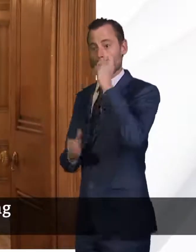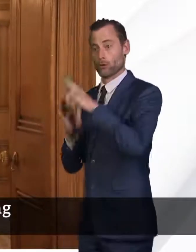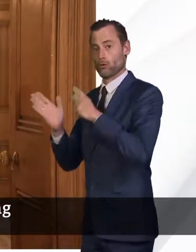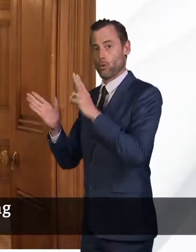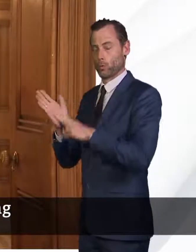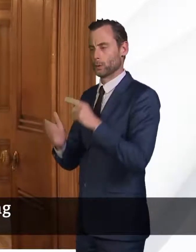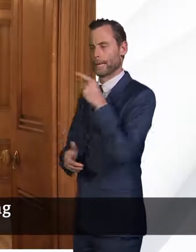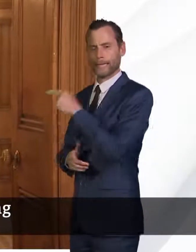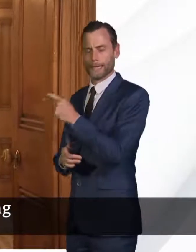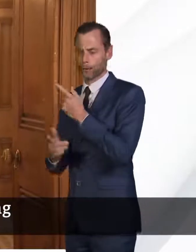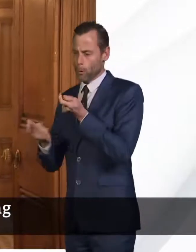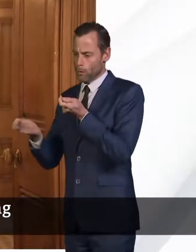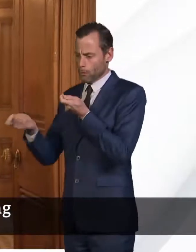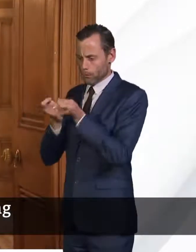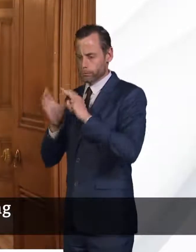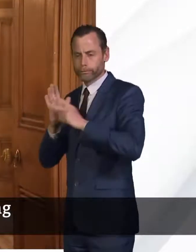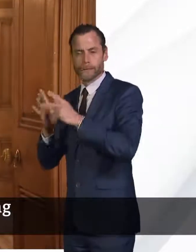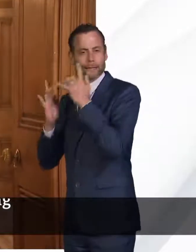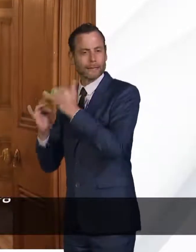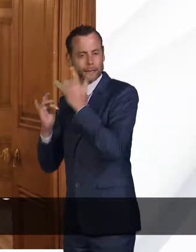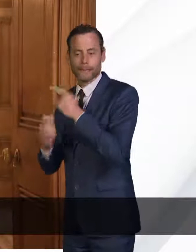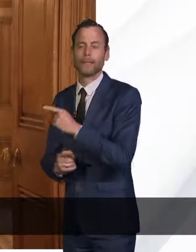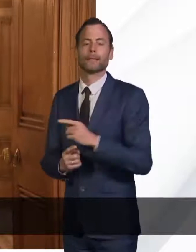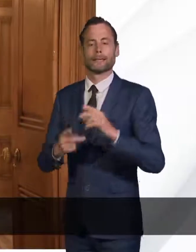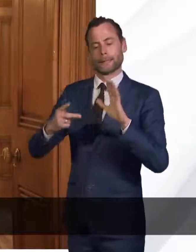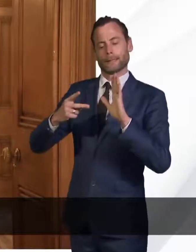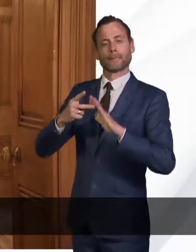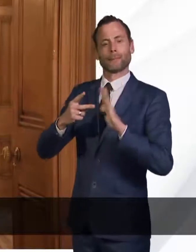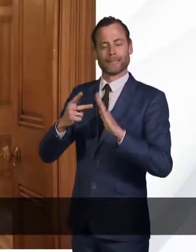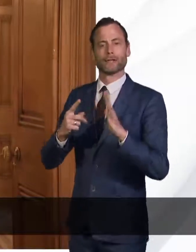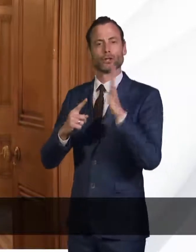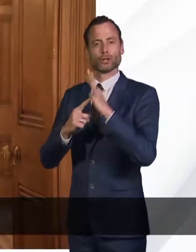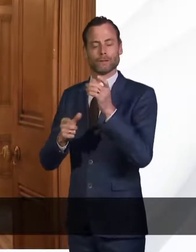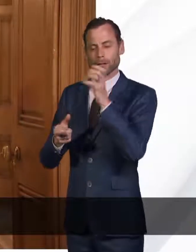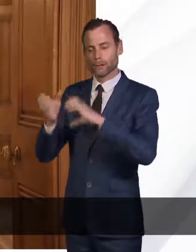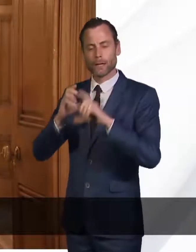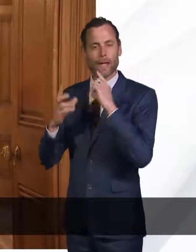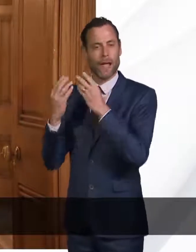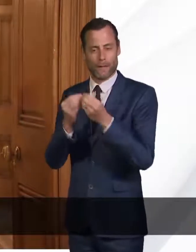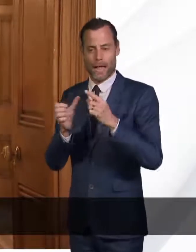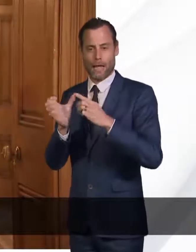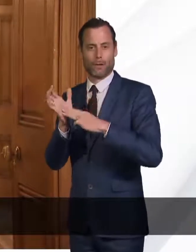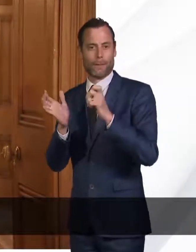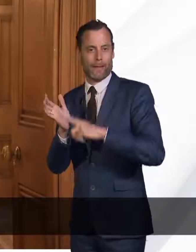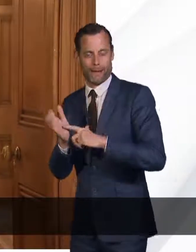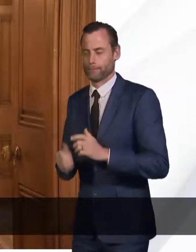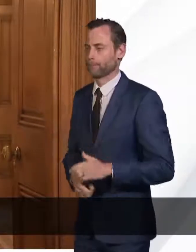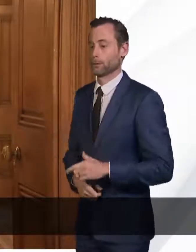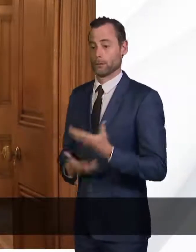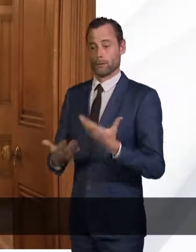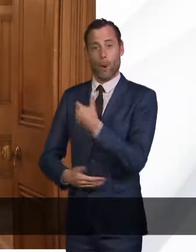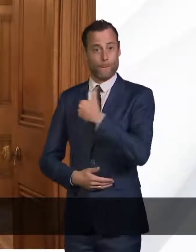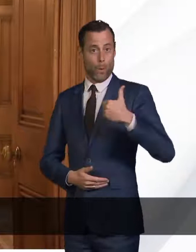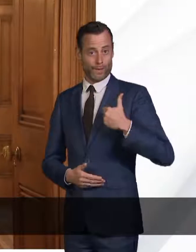testing coordinator, and by Deputy Chief Scientific Advisor Angela McLean. This morning at 11 o'clock,